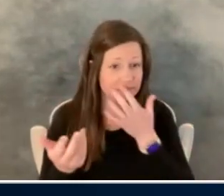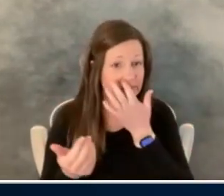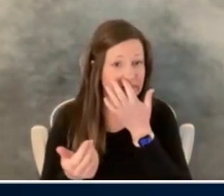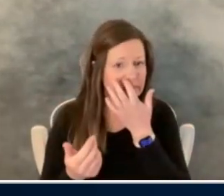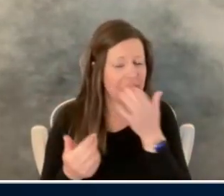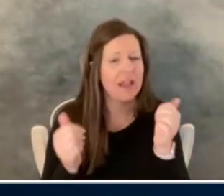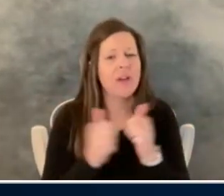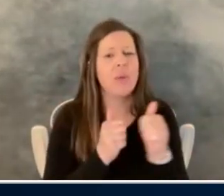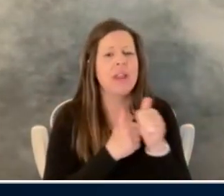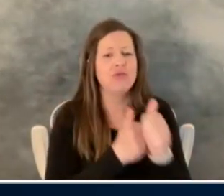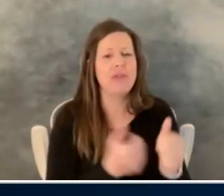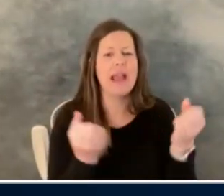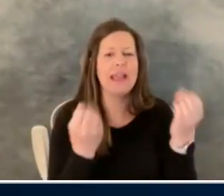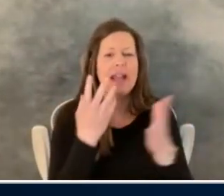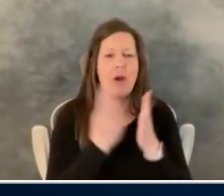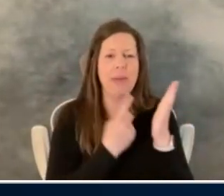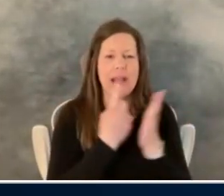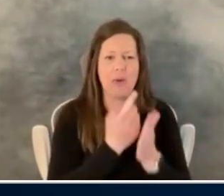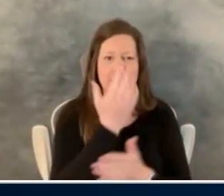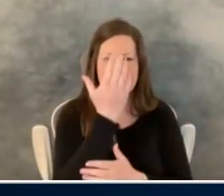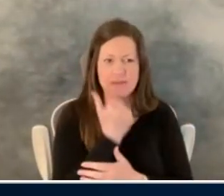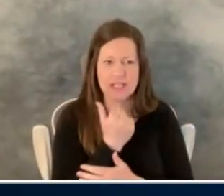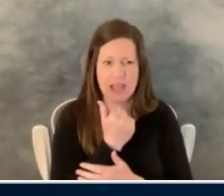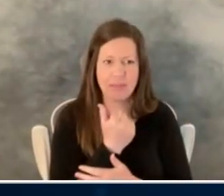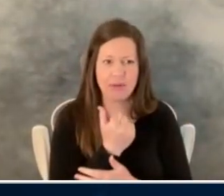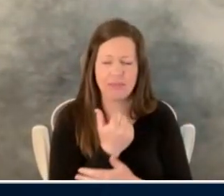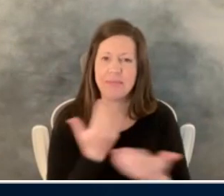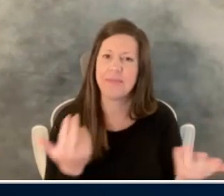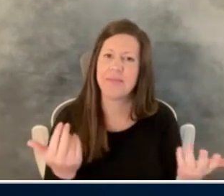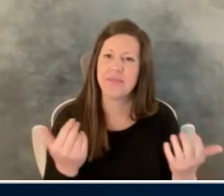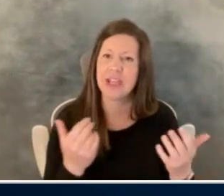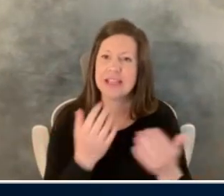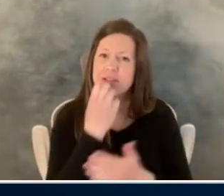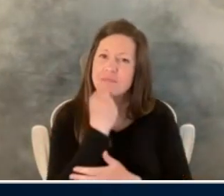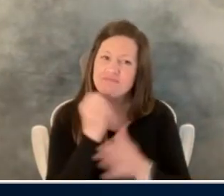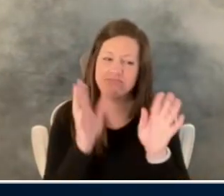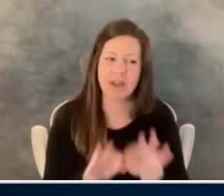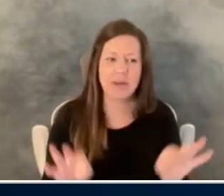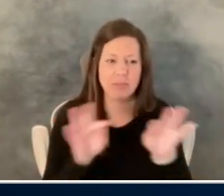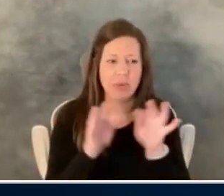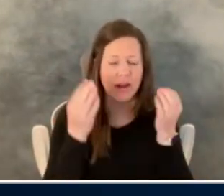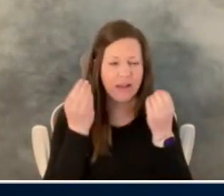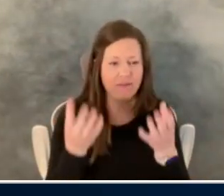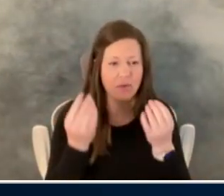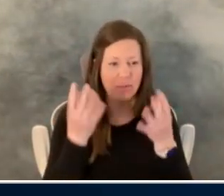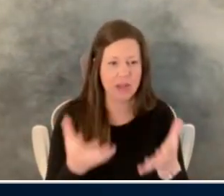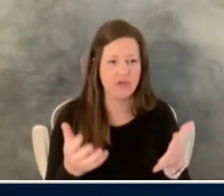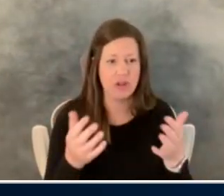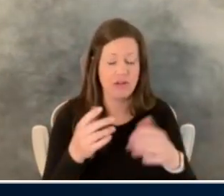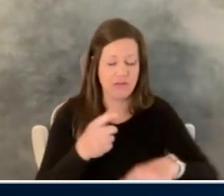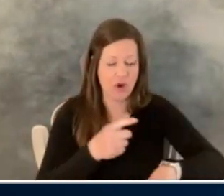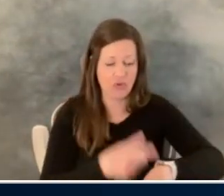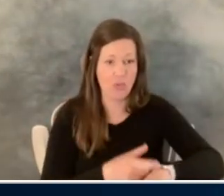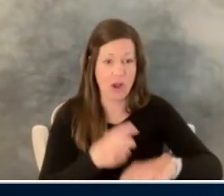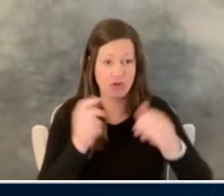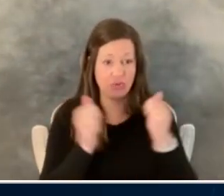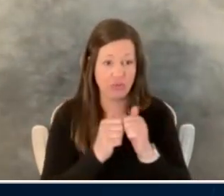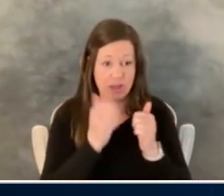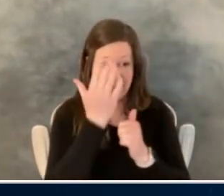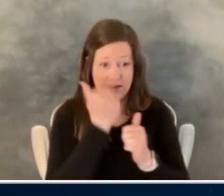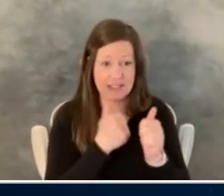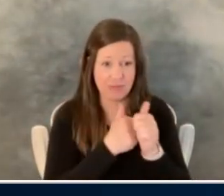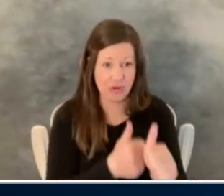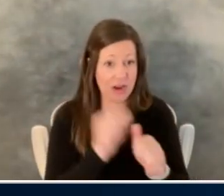tracking how many hours of sleep you get, is there valuable information on your smartwatch when you do the sleep tracker that people